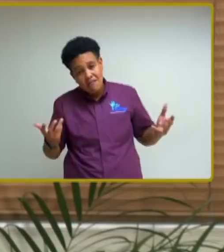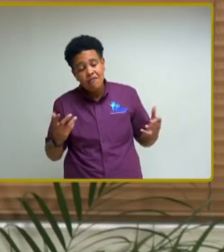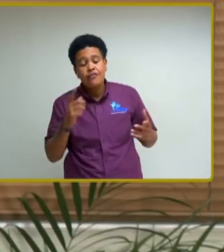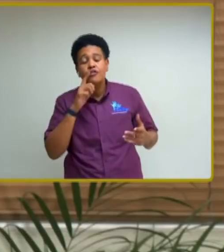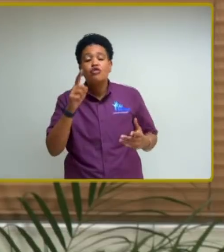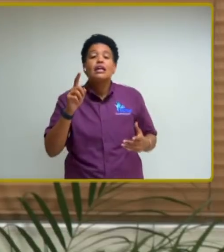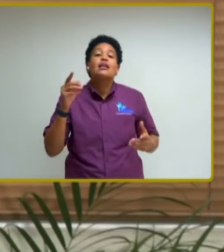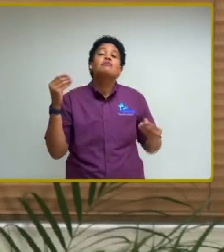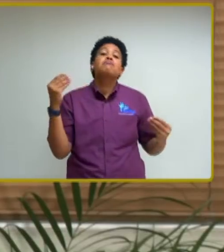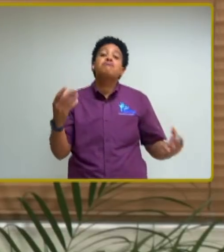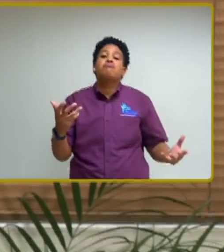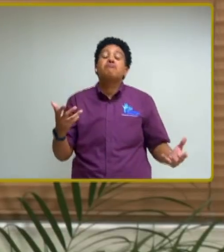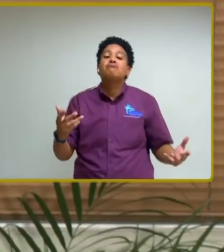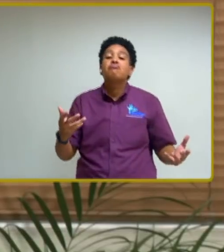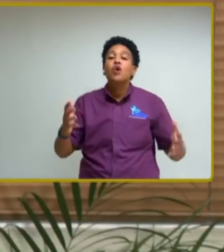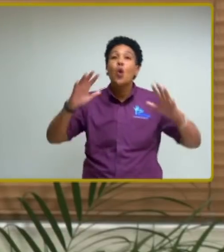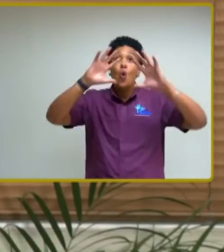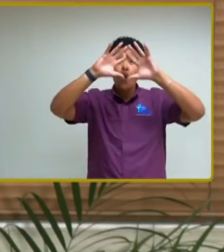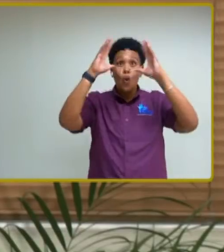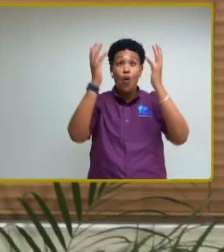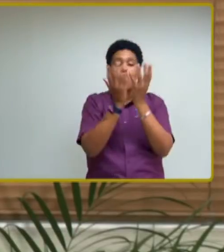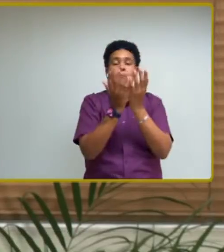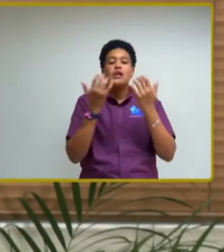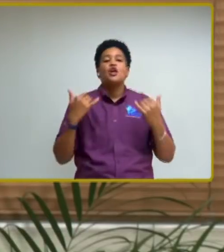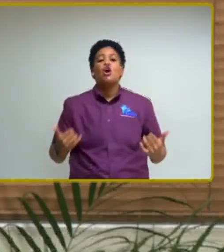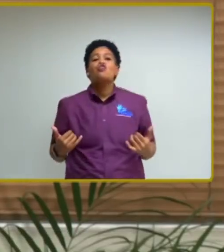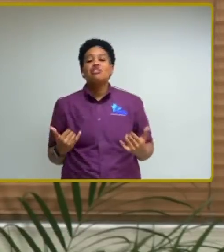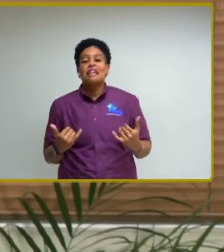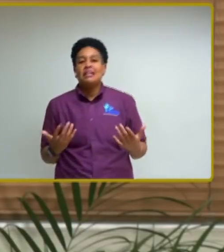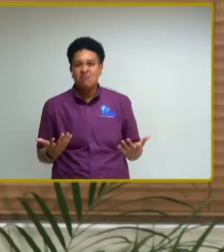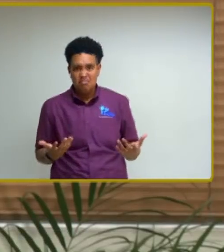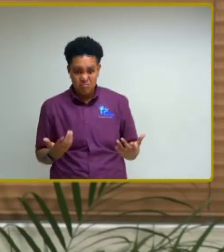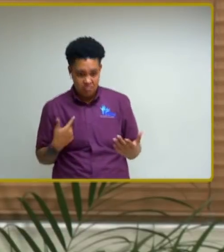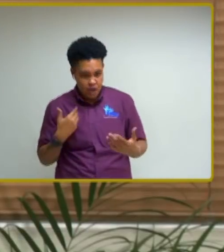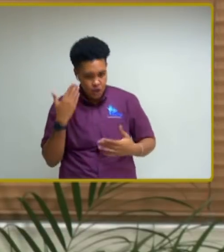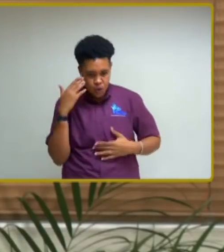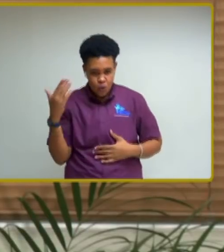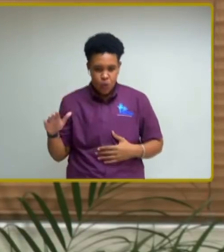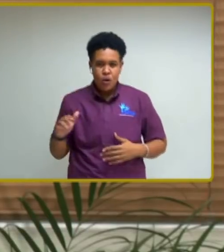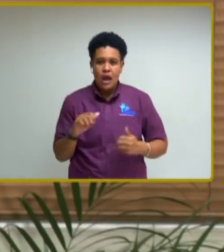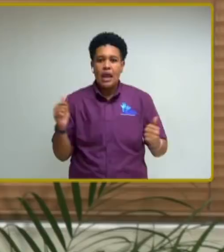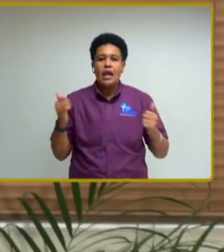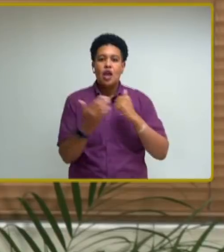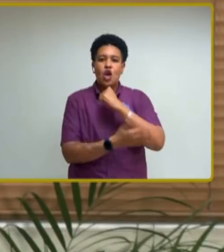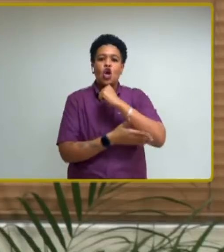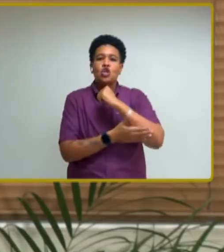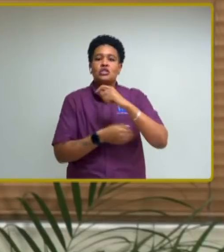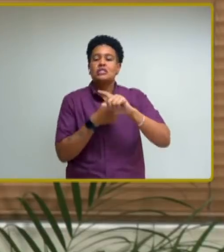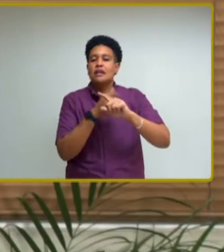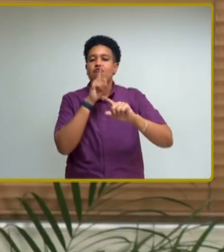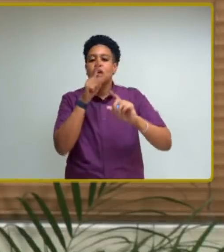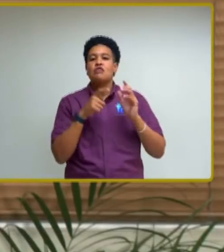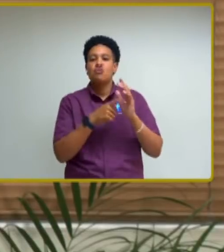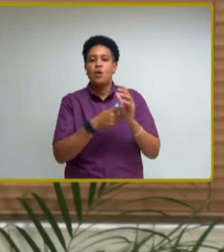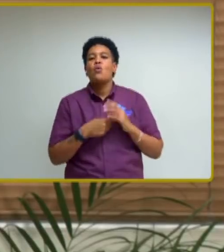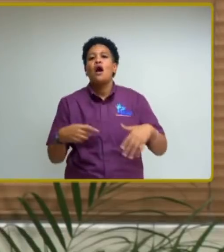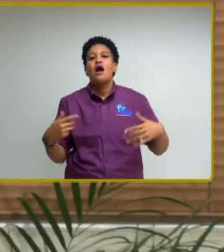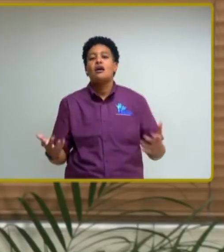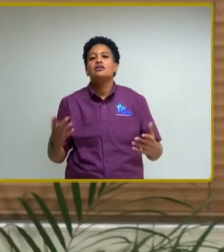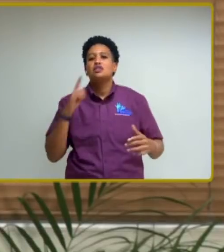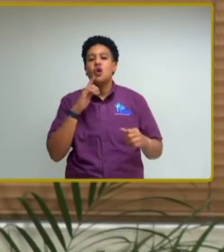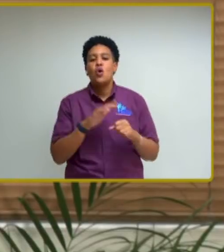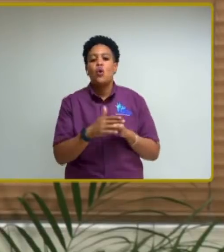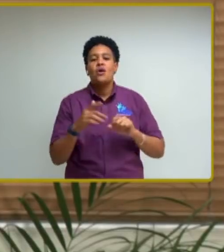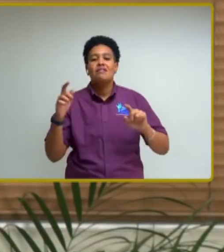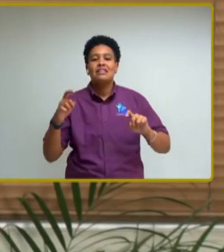it is administered globally currently. And I don't know that any country requires a